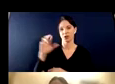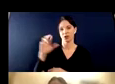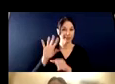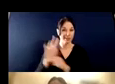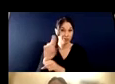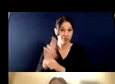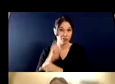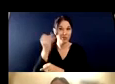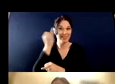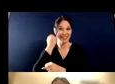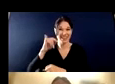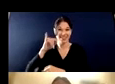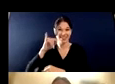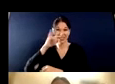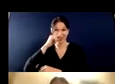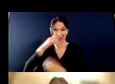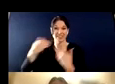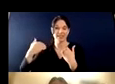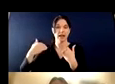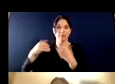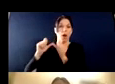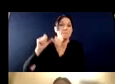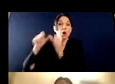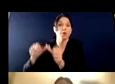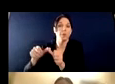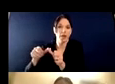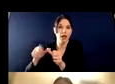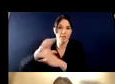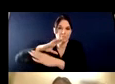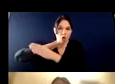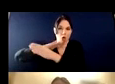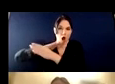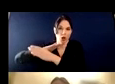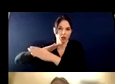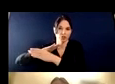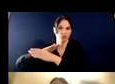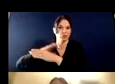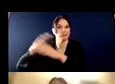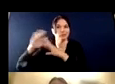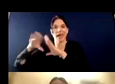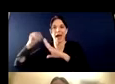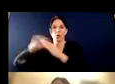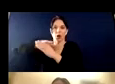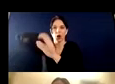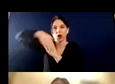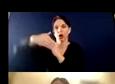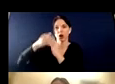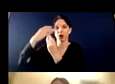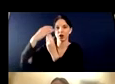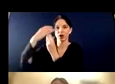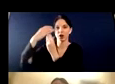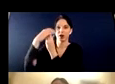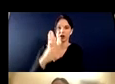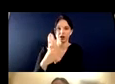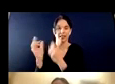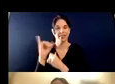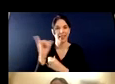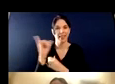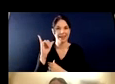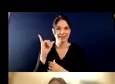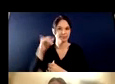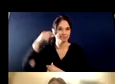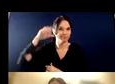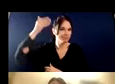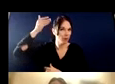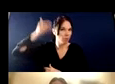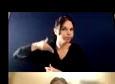a blockage in the outer, a permanent blockage in the outer ear, like an absent outer ear or no opening